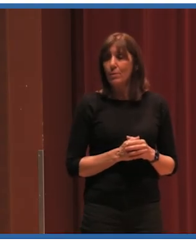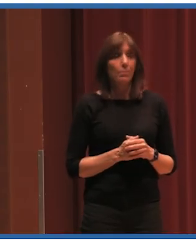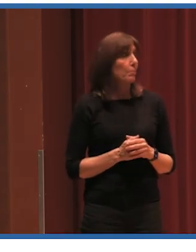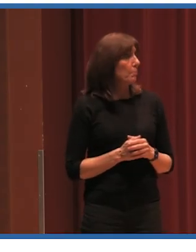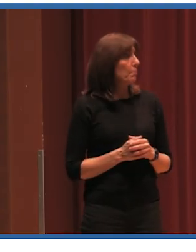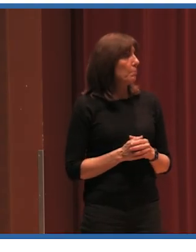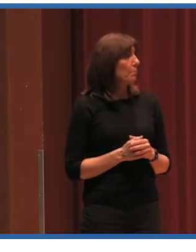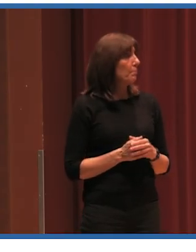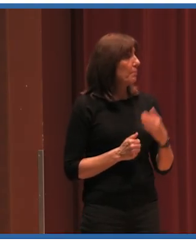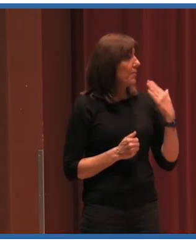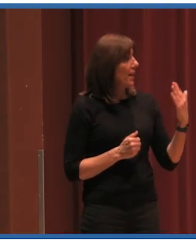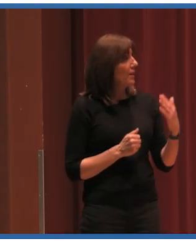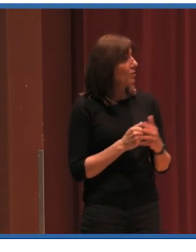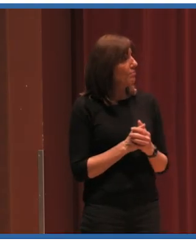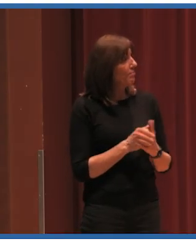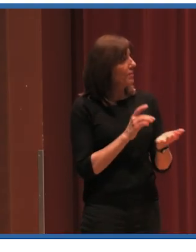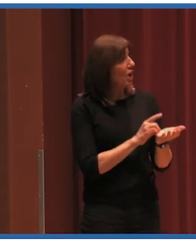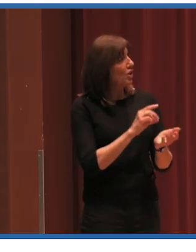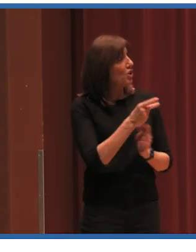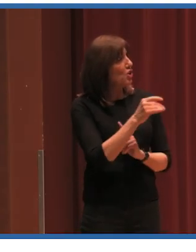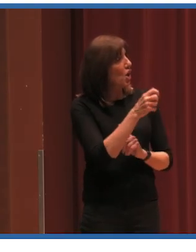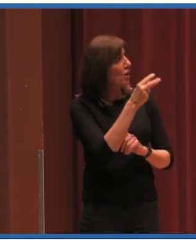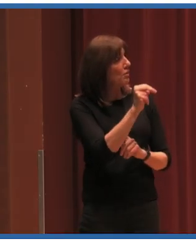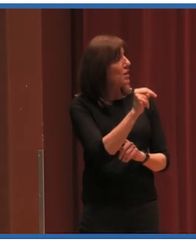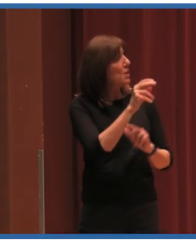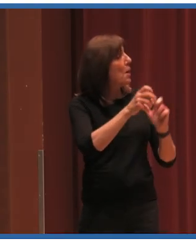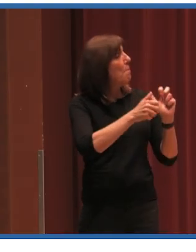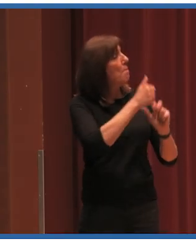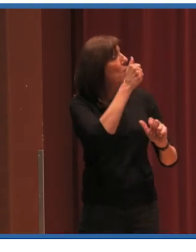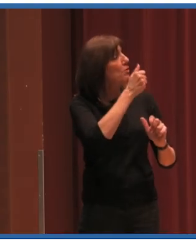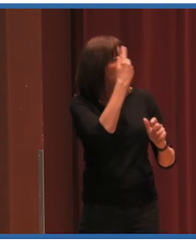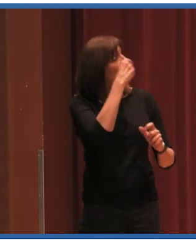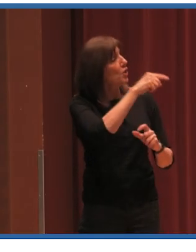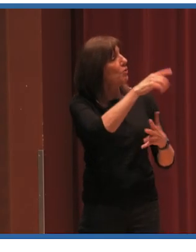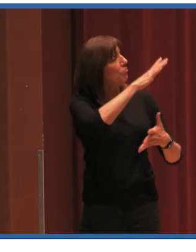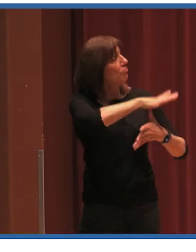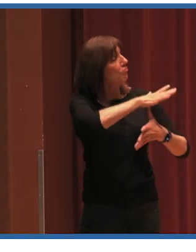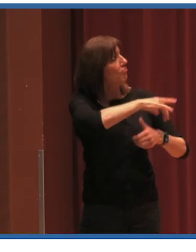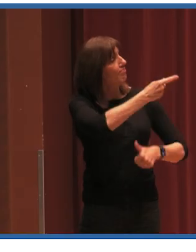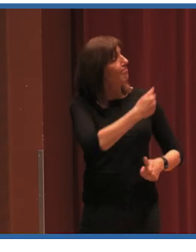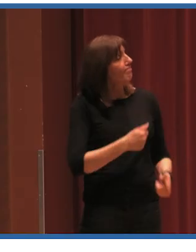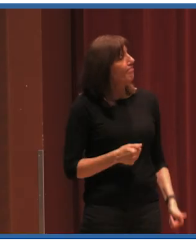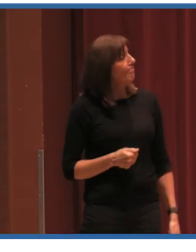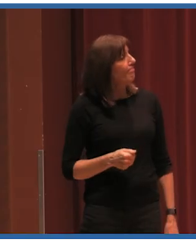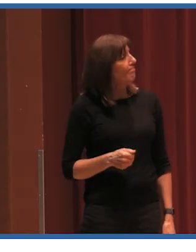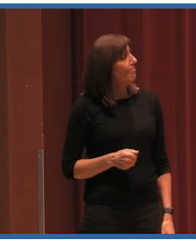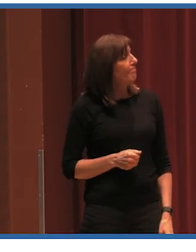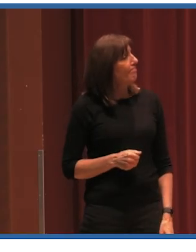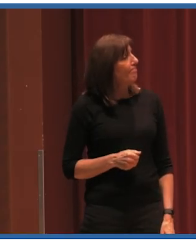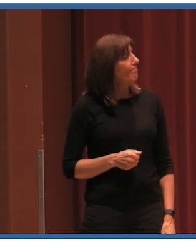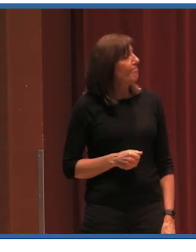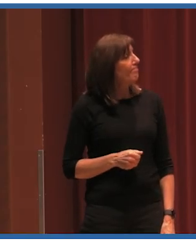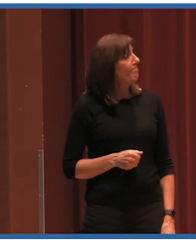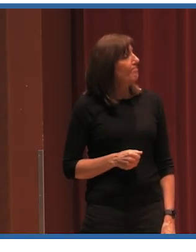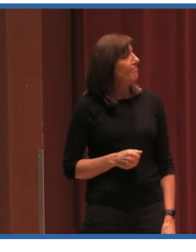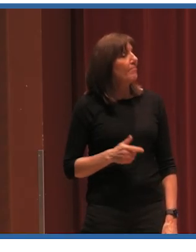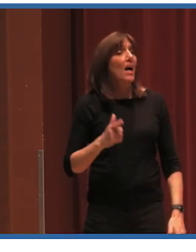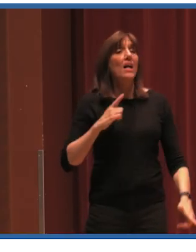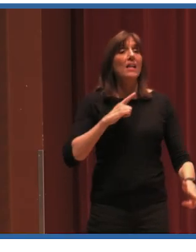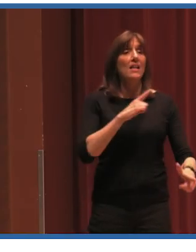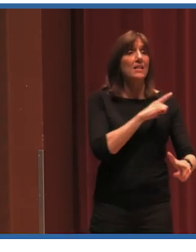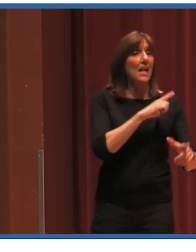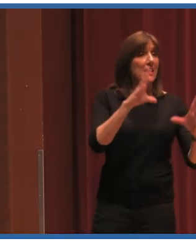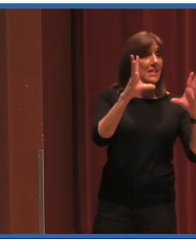Thank you. And Dr. Charlton, what's most urgent for you? I think since the legislative session